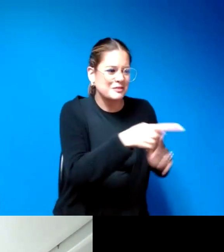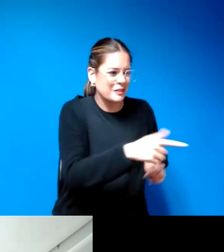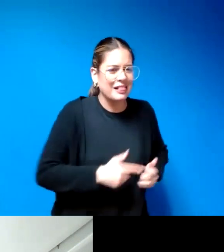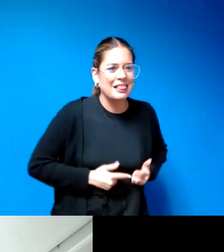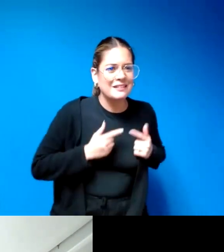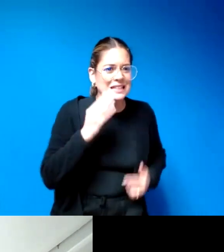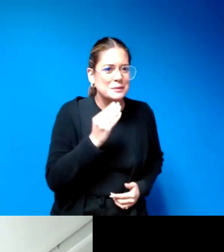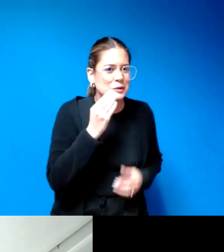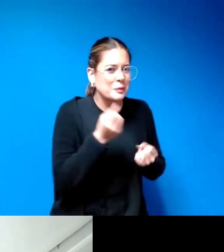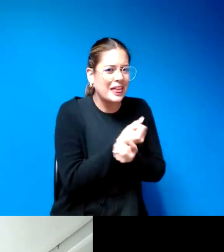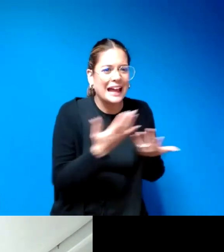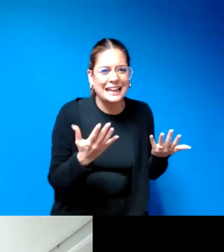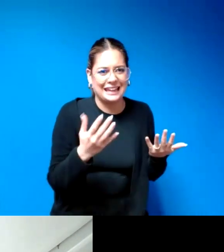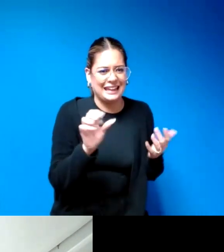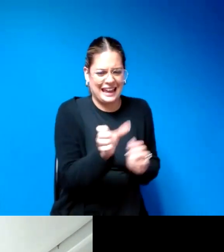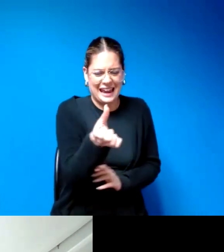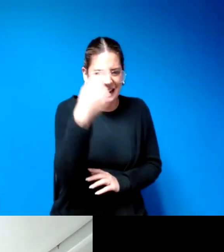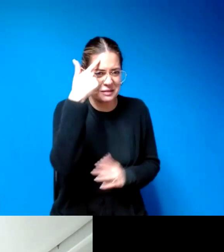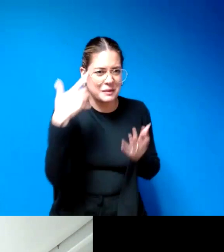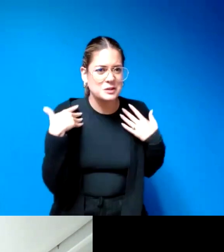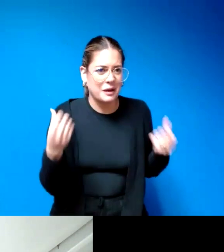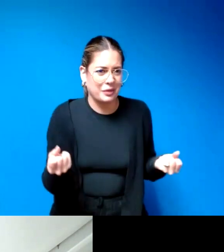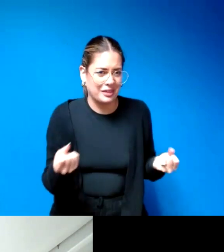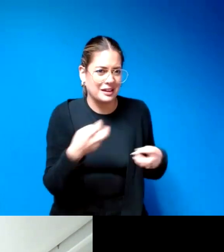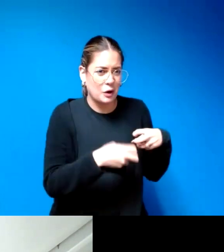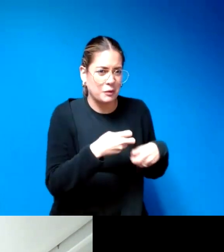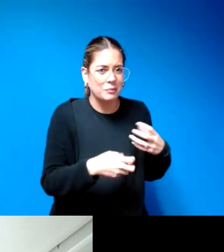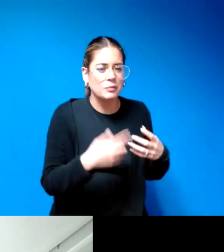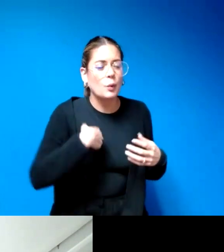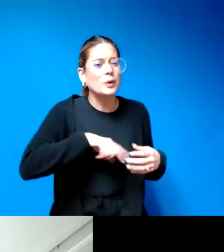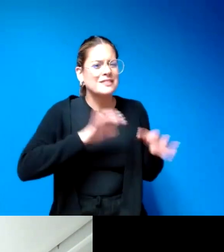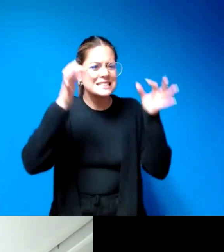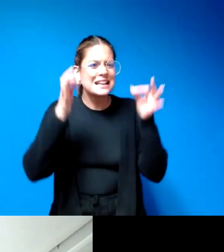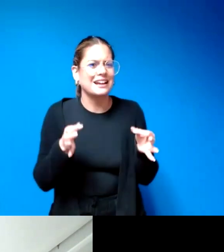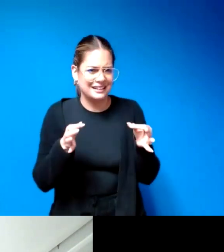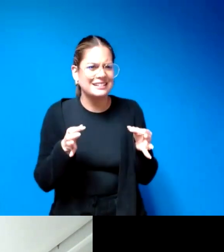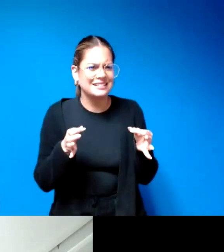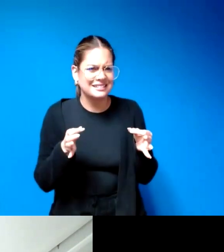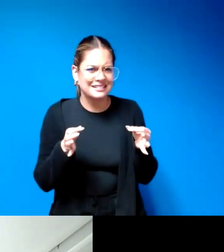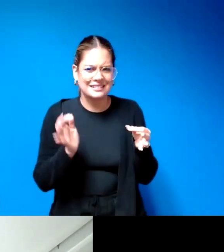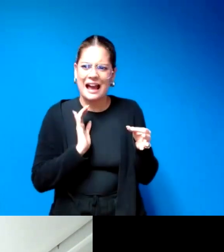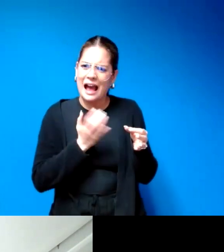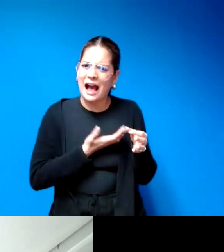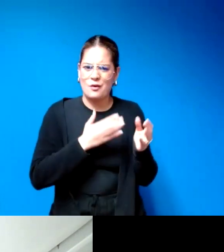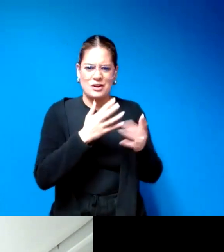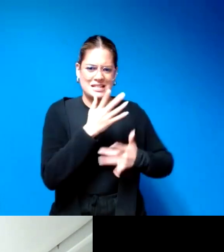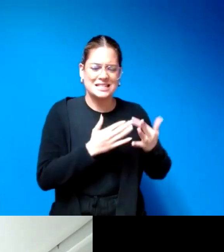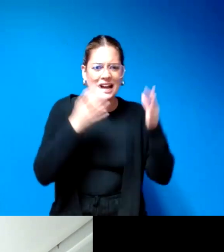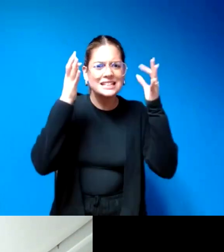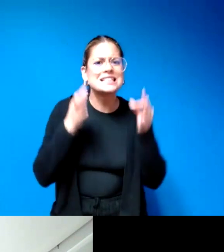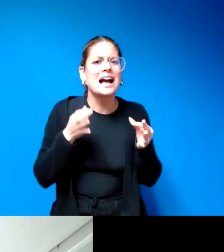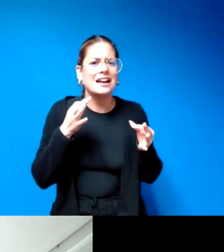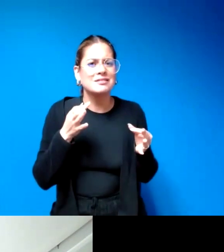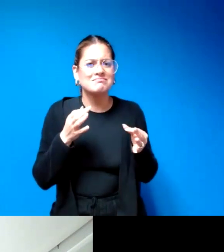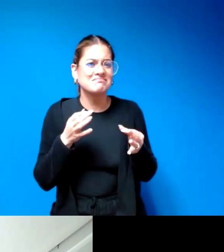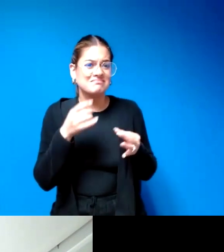health condition that makes it very, very difficult. We've decided, I think collectively as a society, that we do not